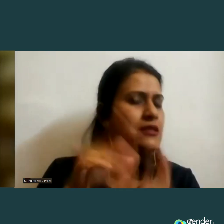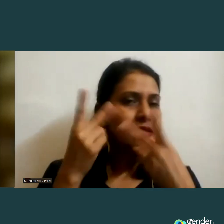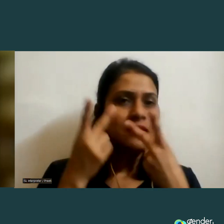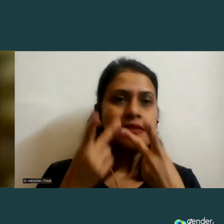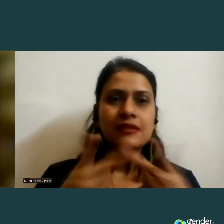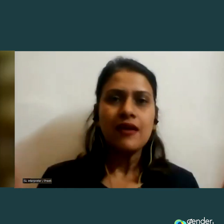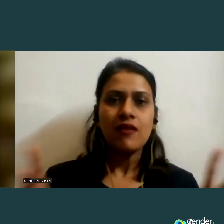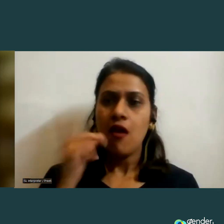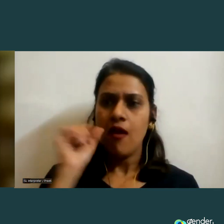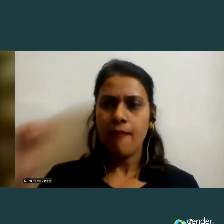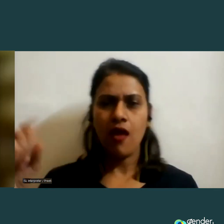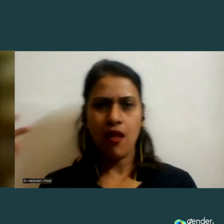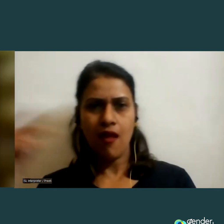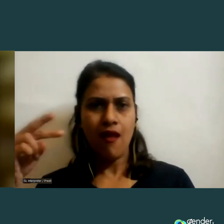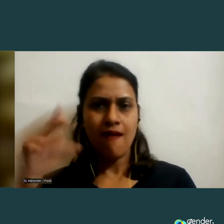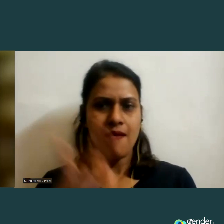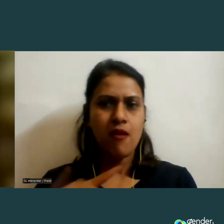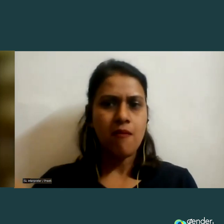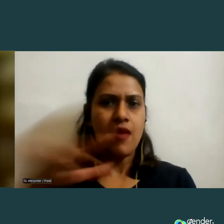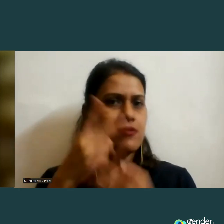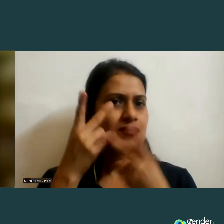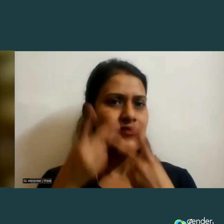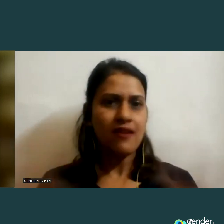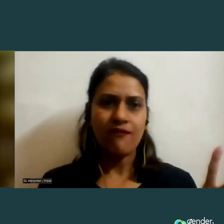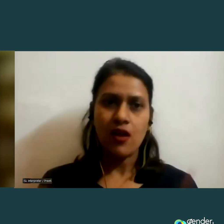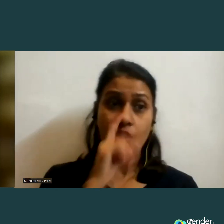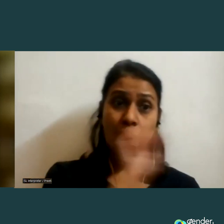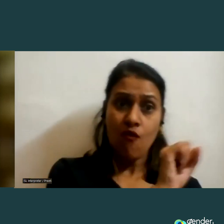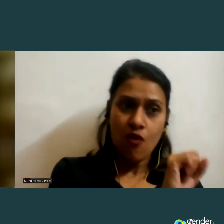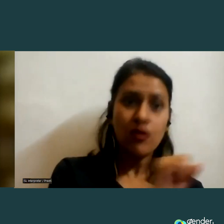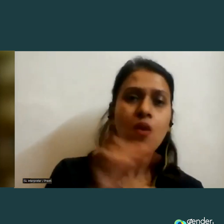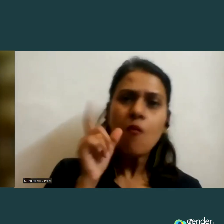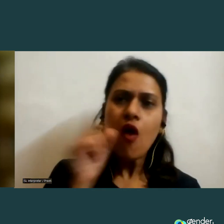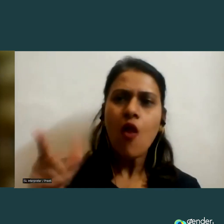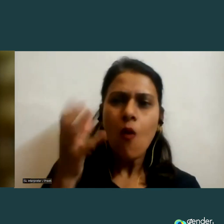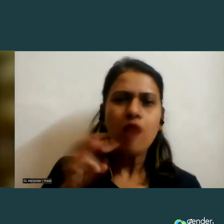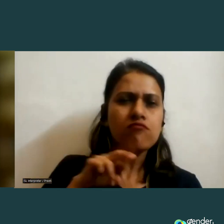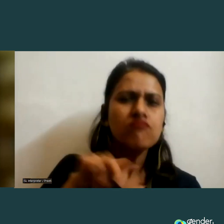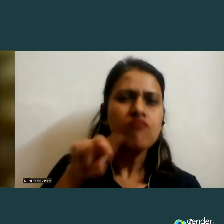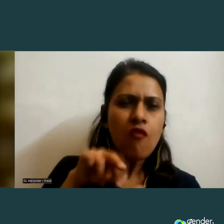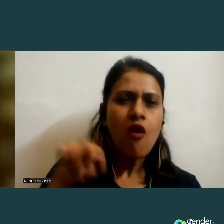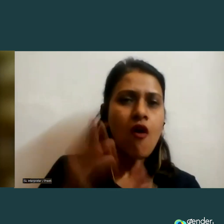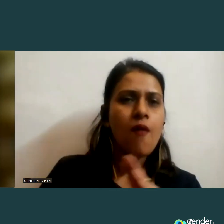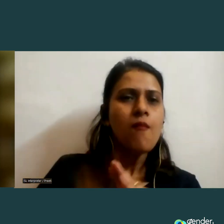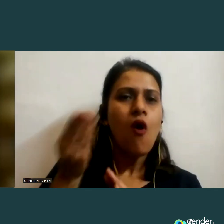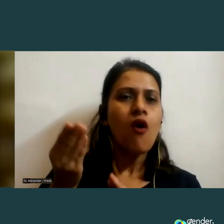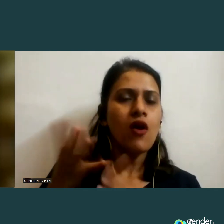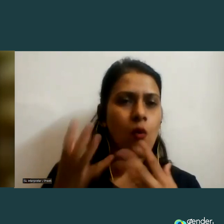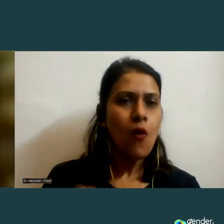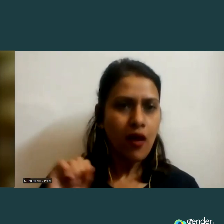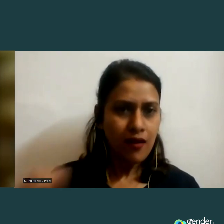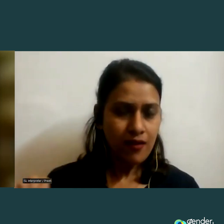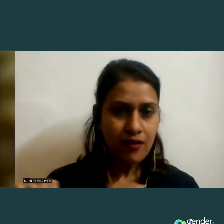how the men looked at space, because they had sort of to do a lot of walking. So they were getting very close to what the